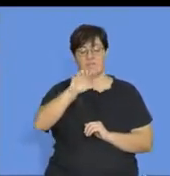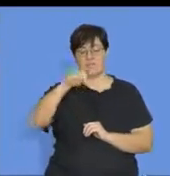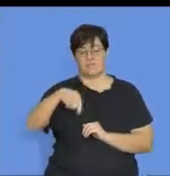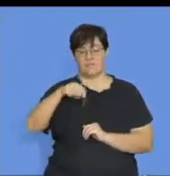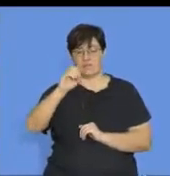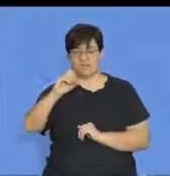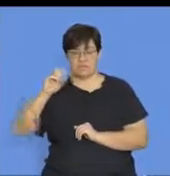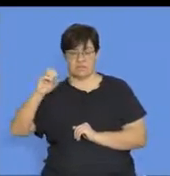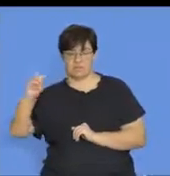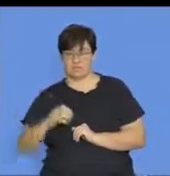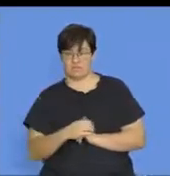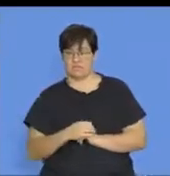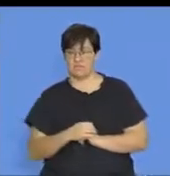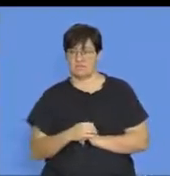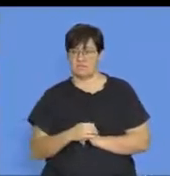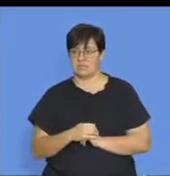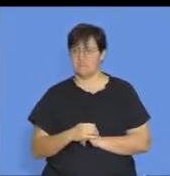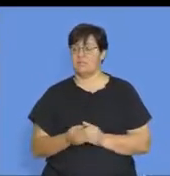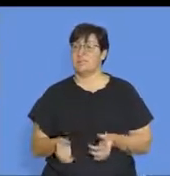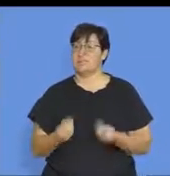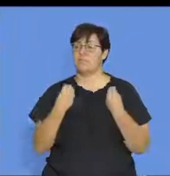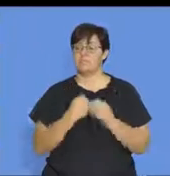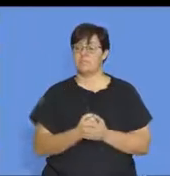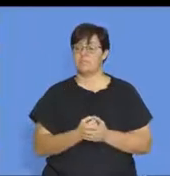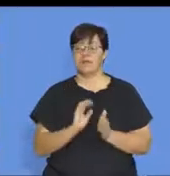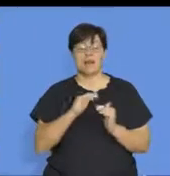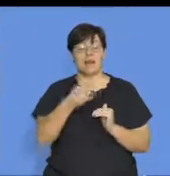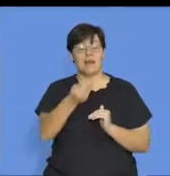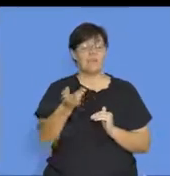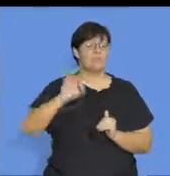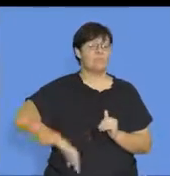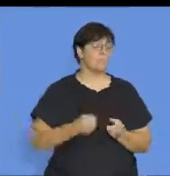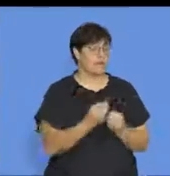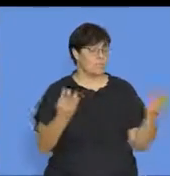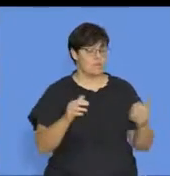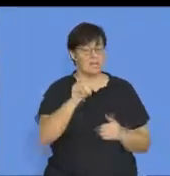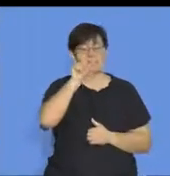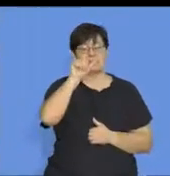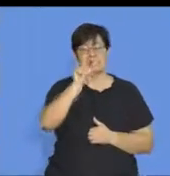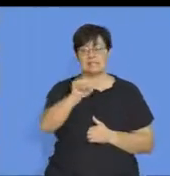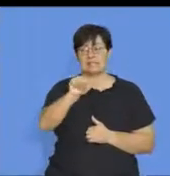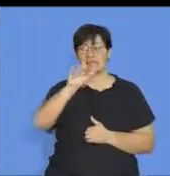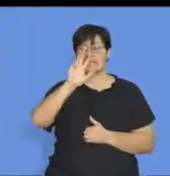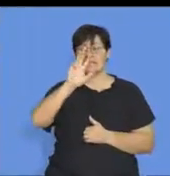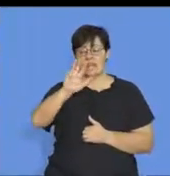minus the 75,000. And that gives us a remaining profit of